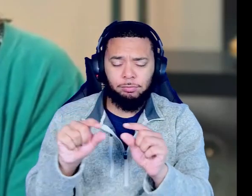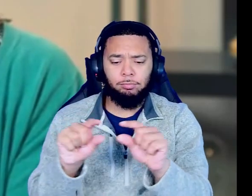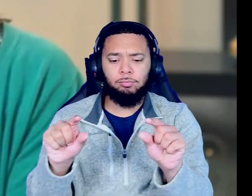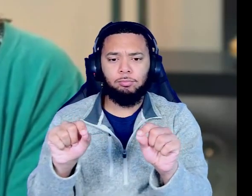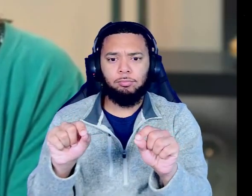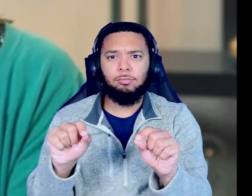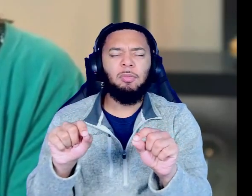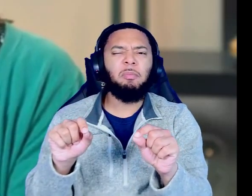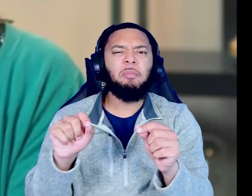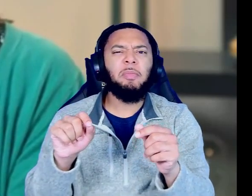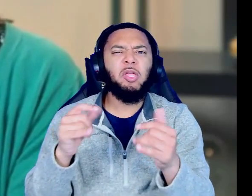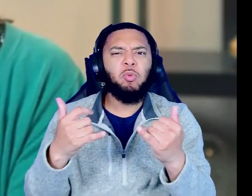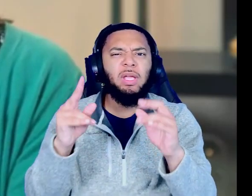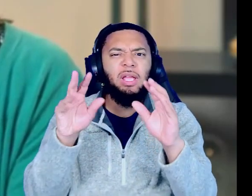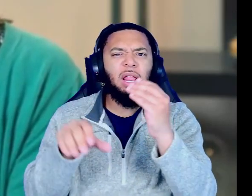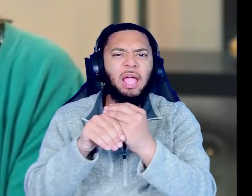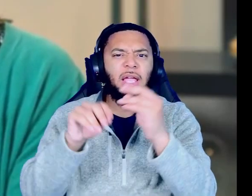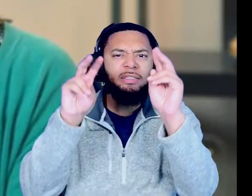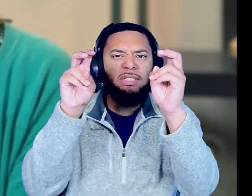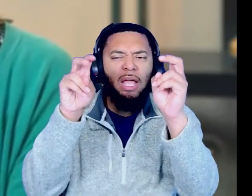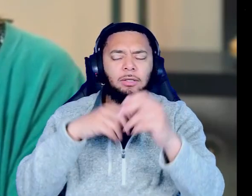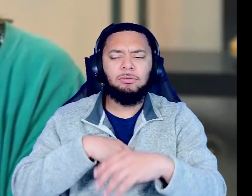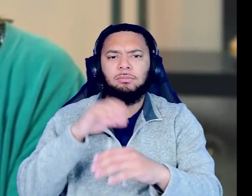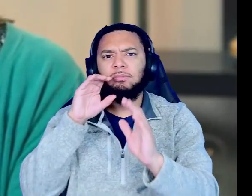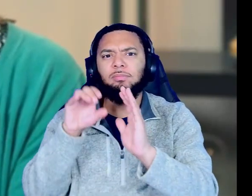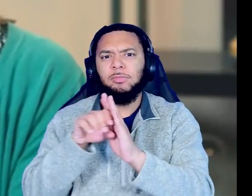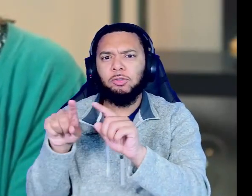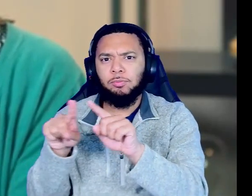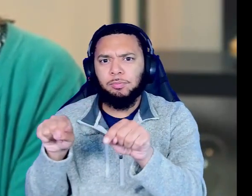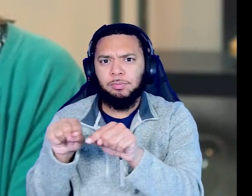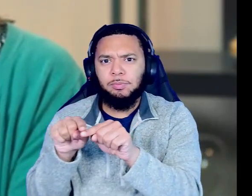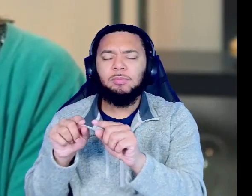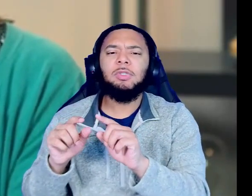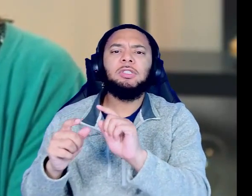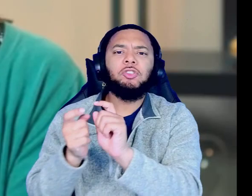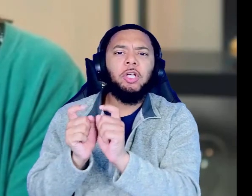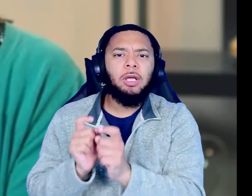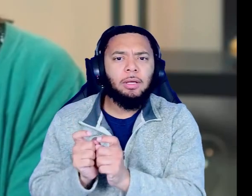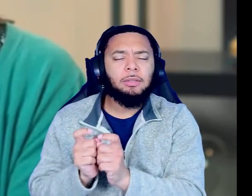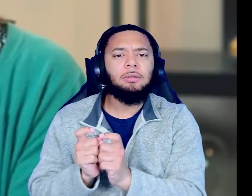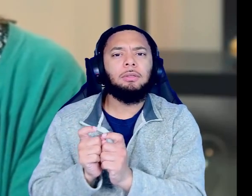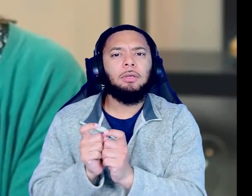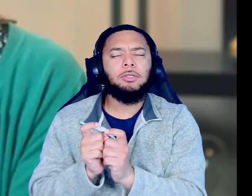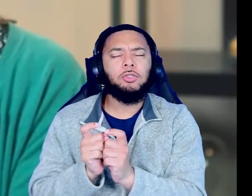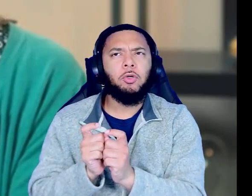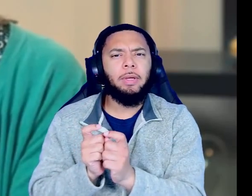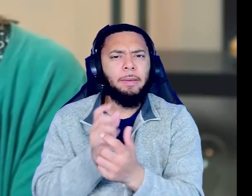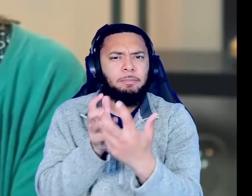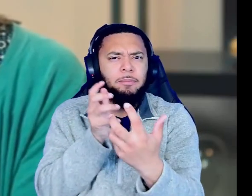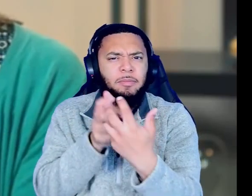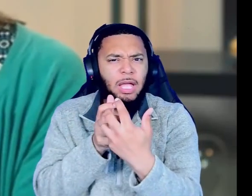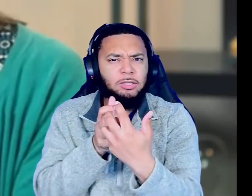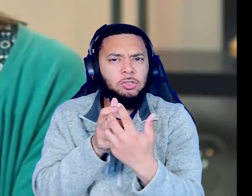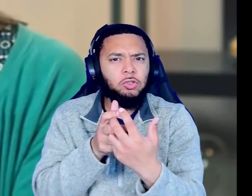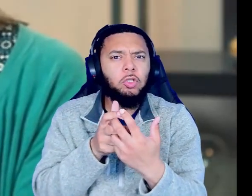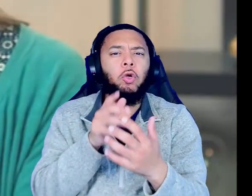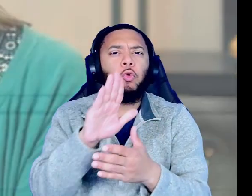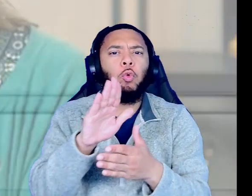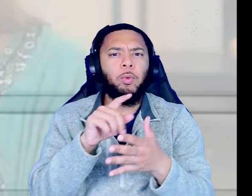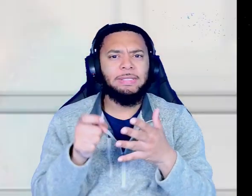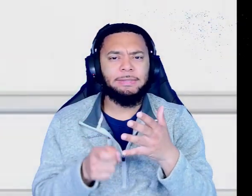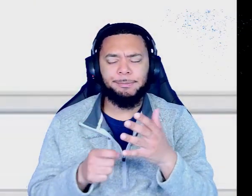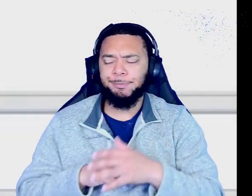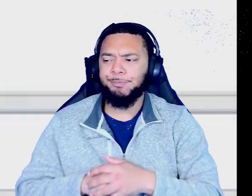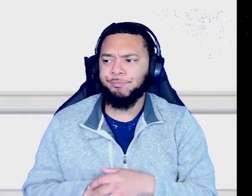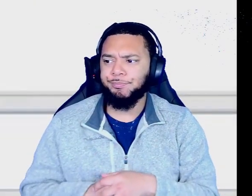title on it, maybe put a different icon on it, and make it look just a little more tailored to your needs. So let's look at how to do